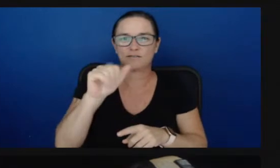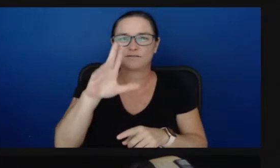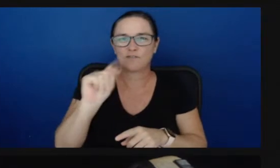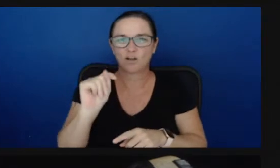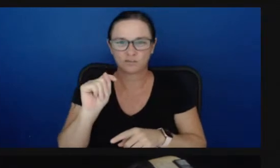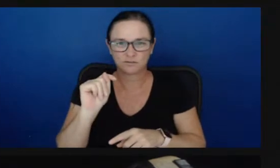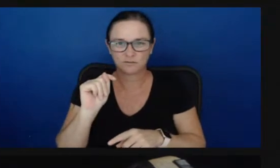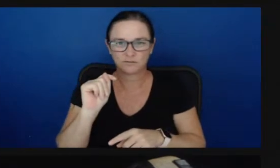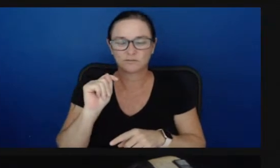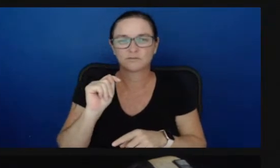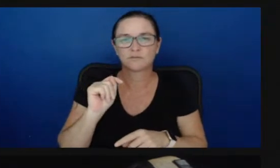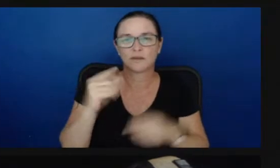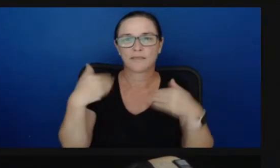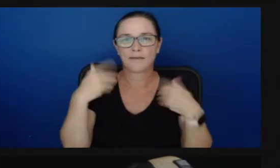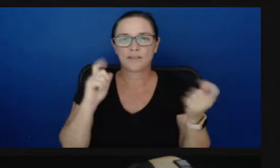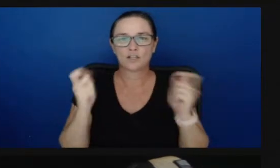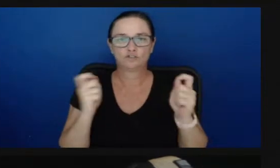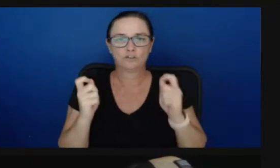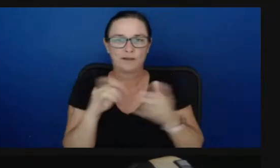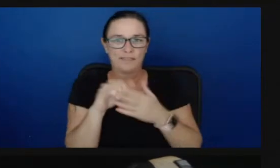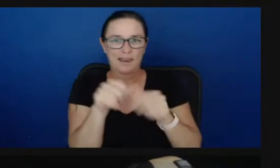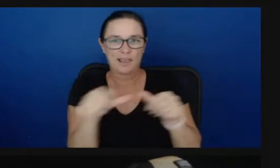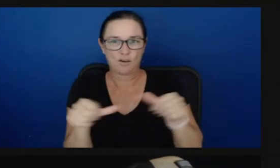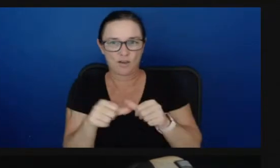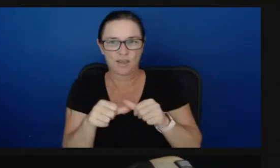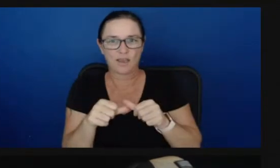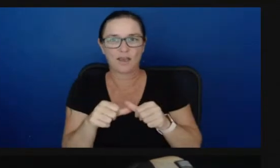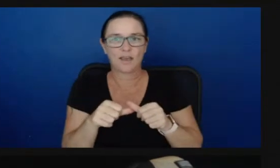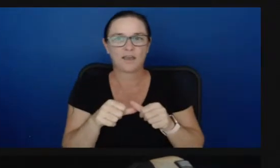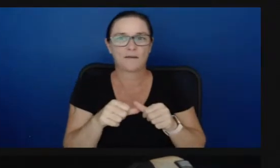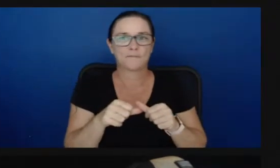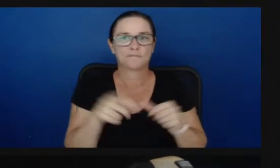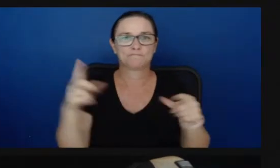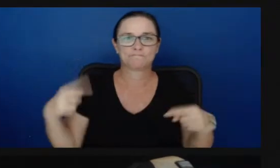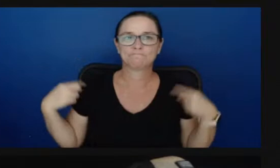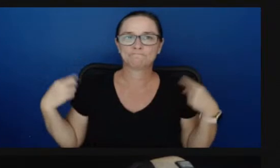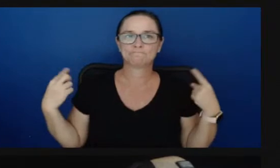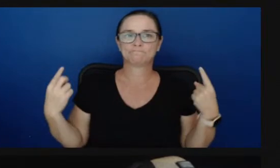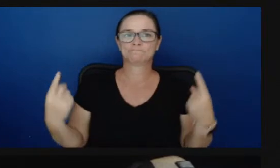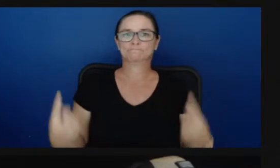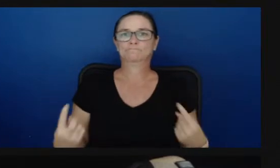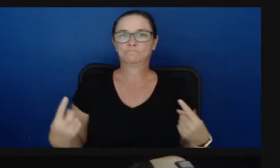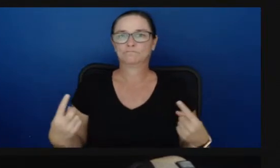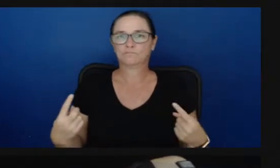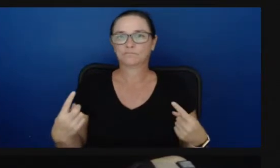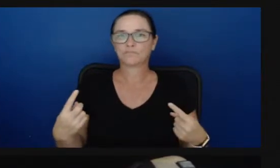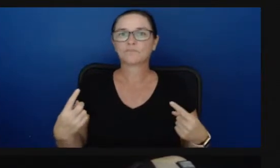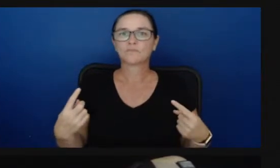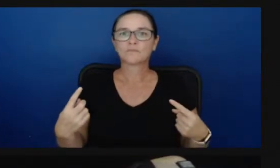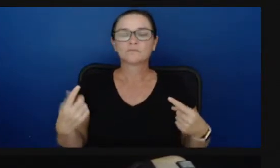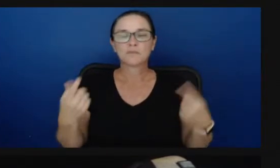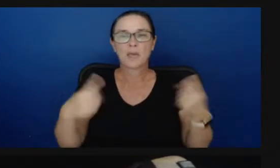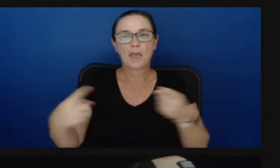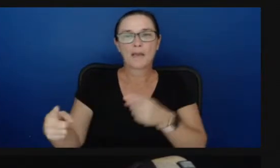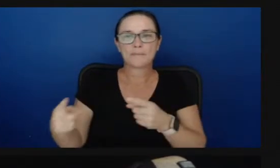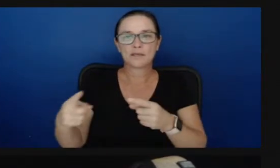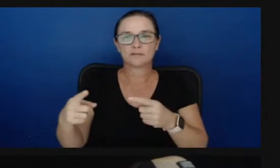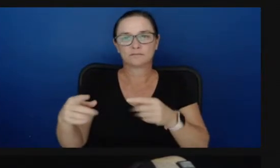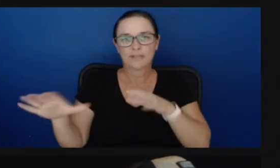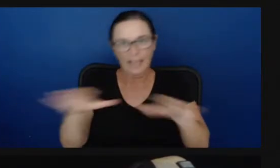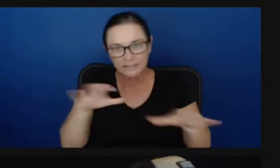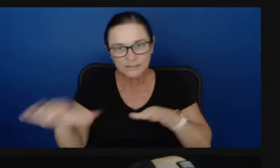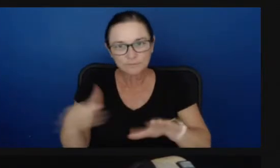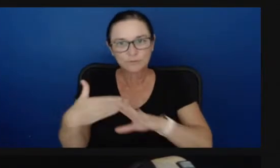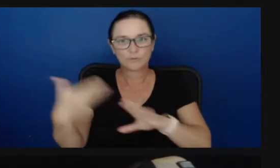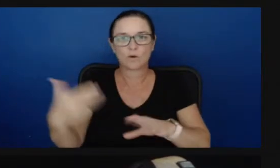As you have adjustment in this area, that is an area that historically has also activated seismically. So that's less of concern.